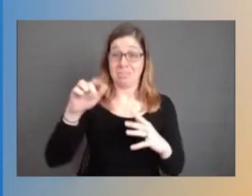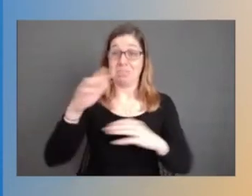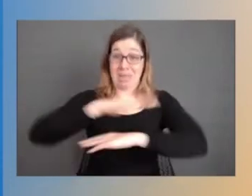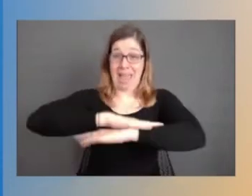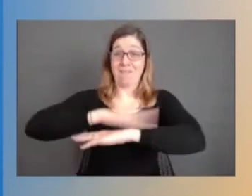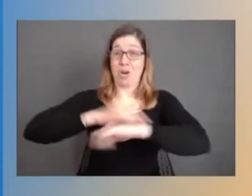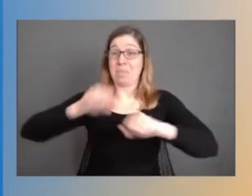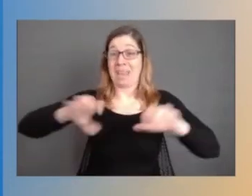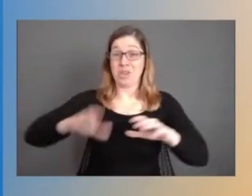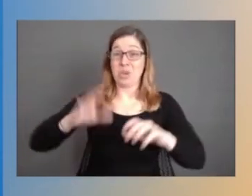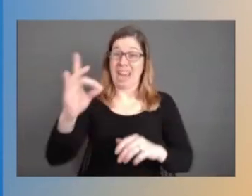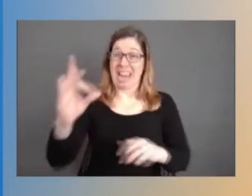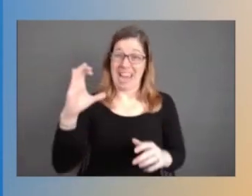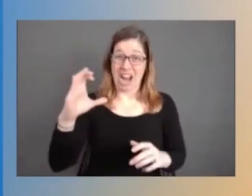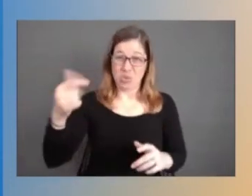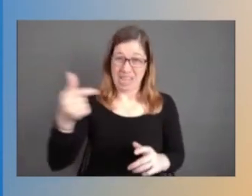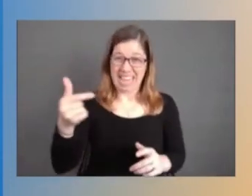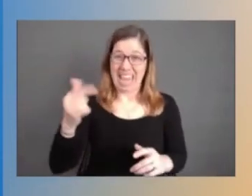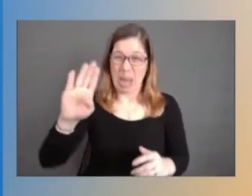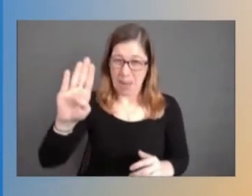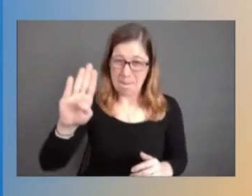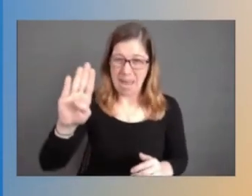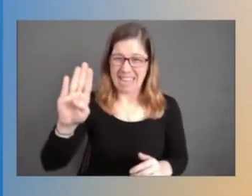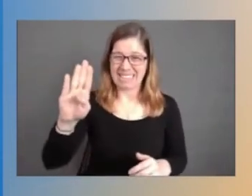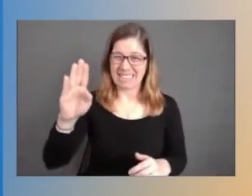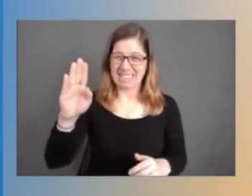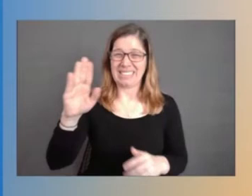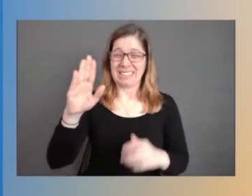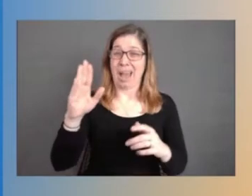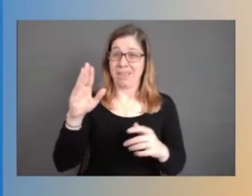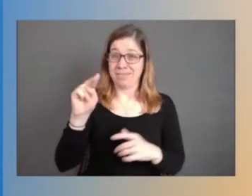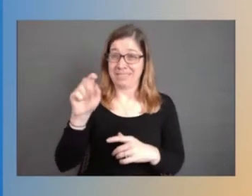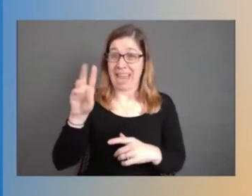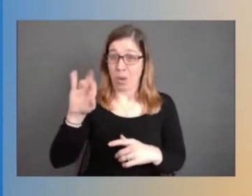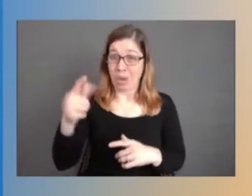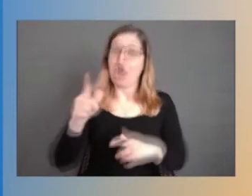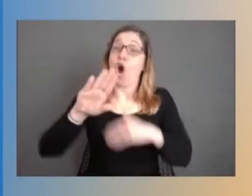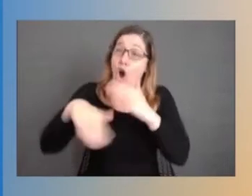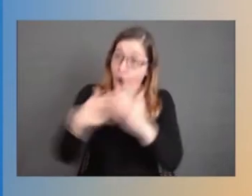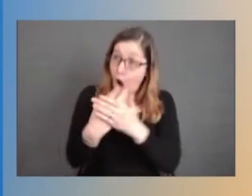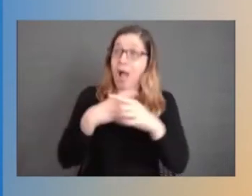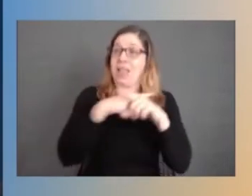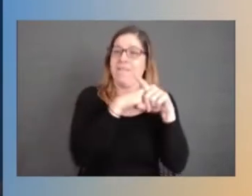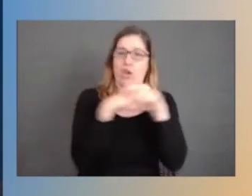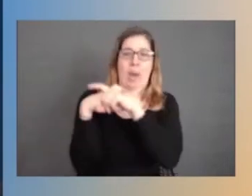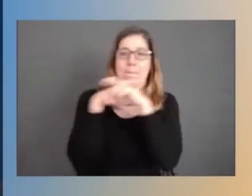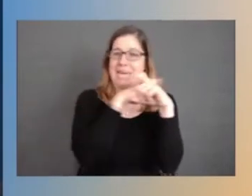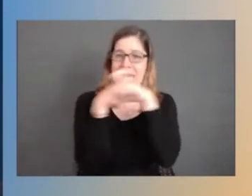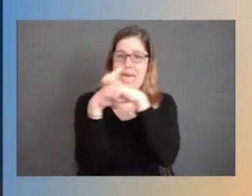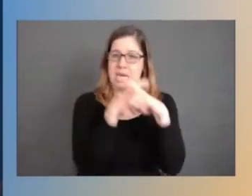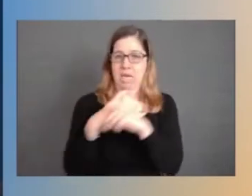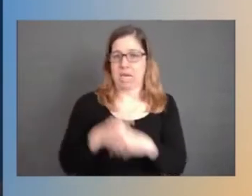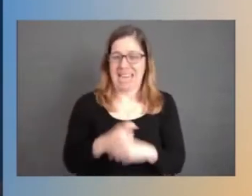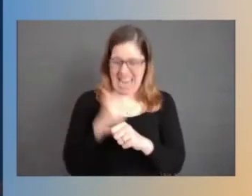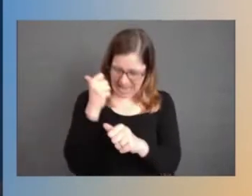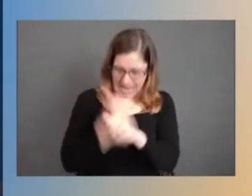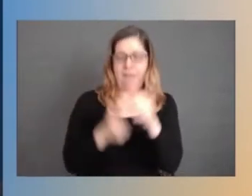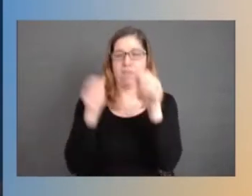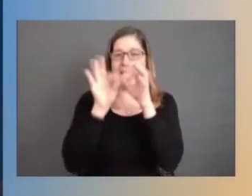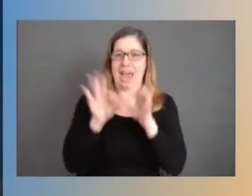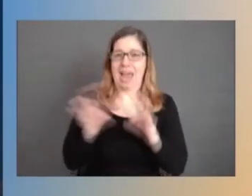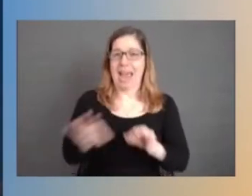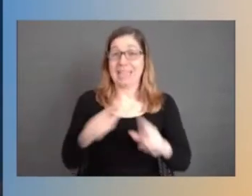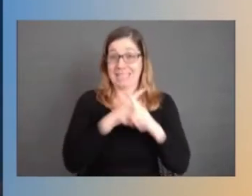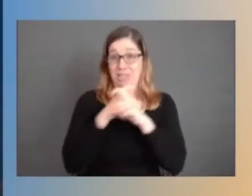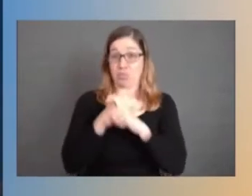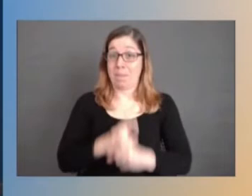networking, and that's all encrypted. Every single bit of it is encrypted. Likewise, we're able to do